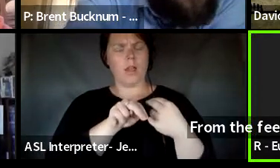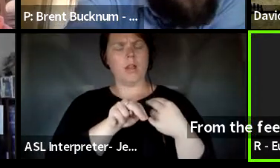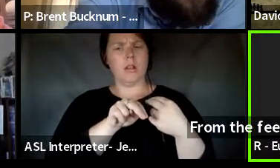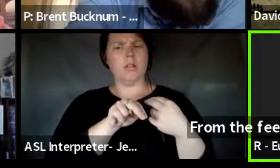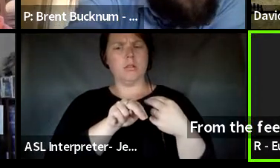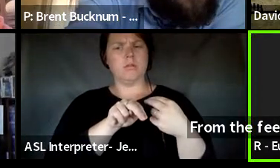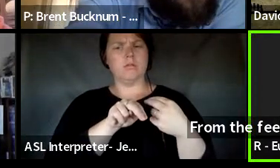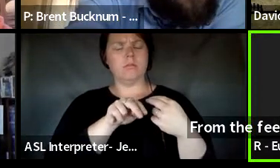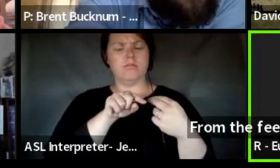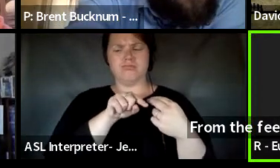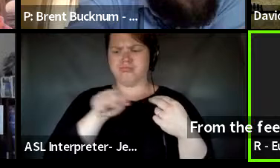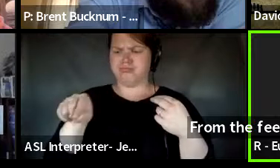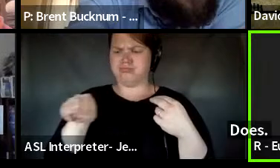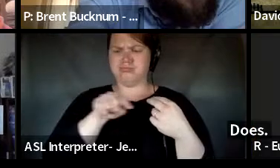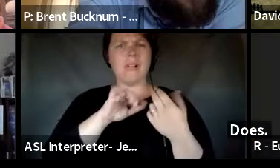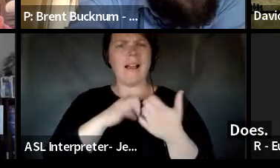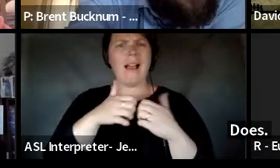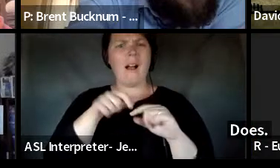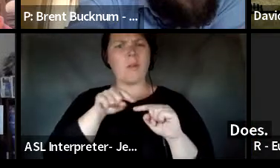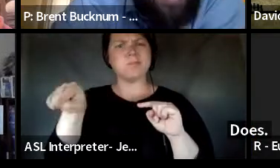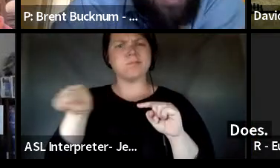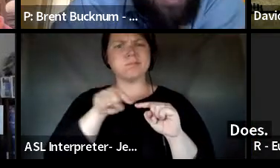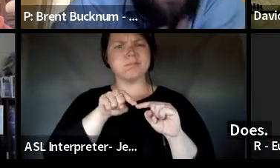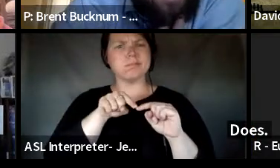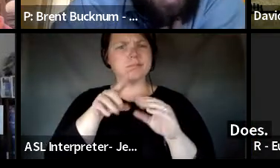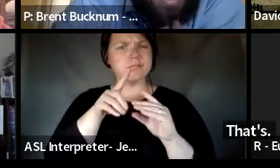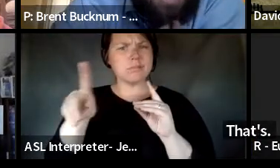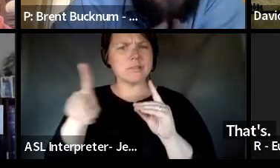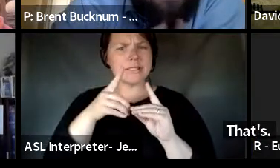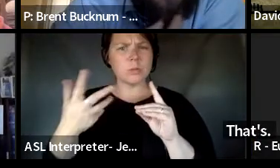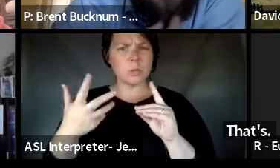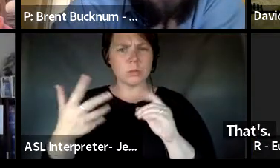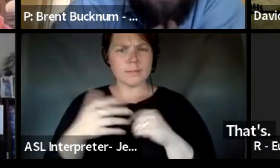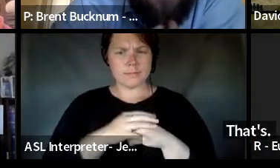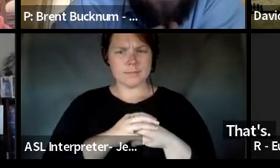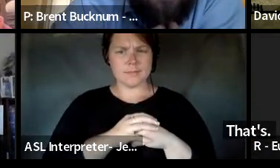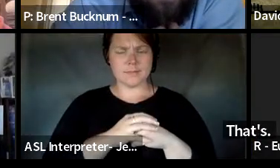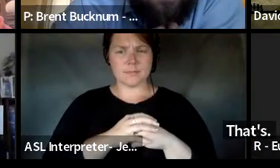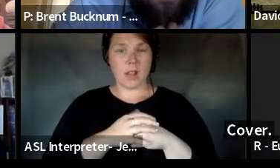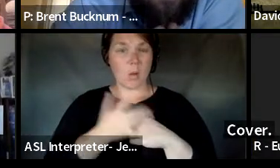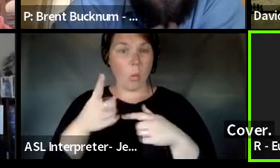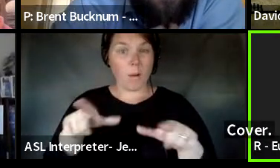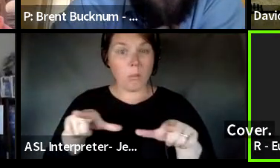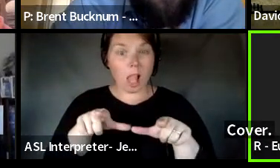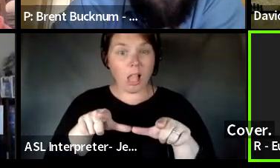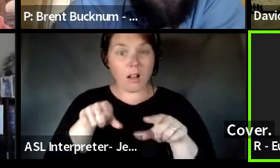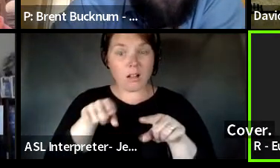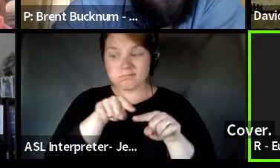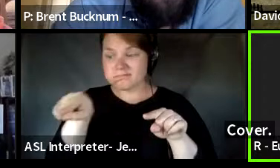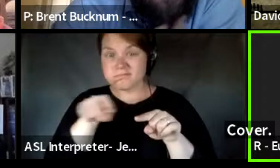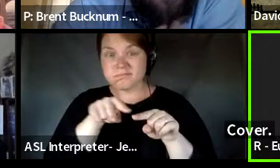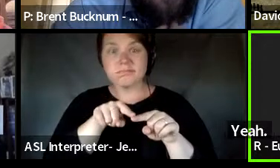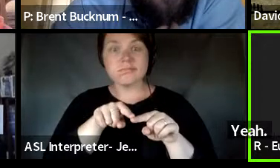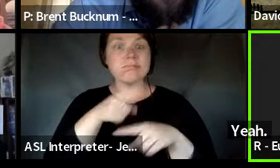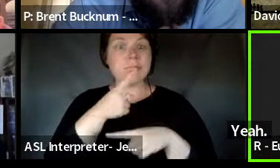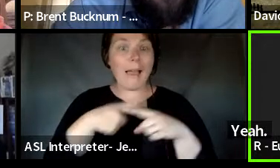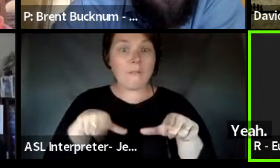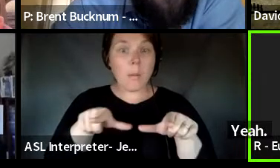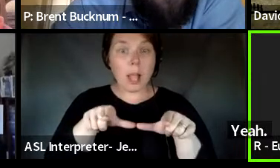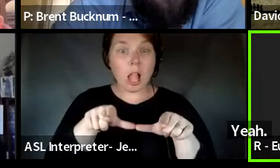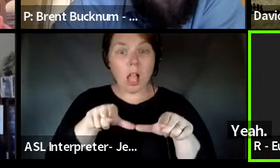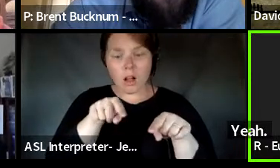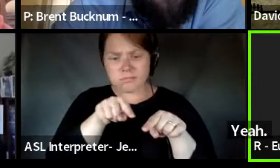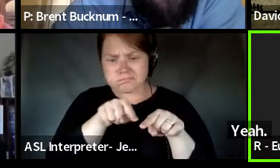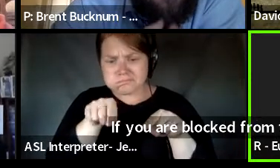cover? Hmm. If you Yeah. are a block from the freeway or half a block, how far